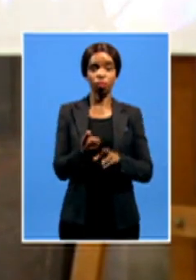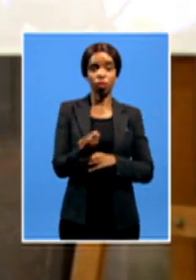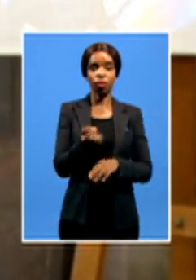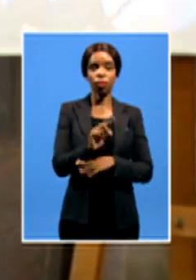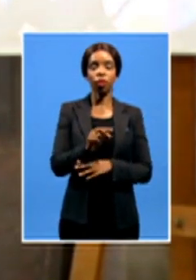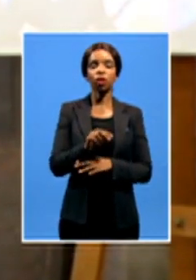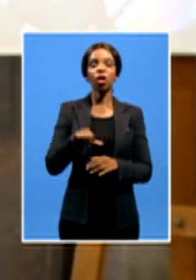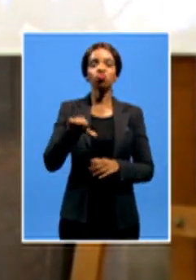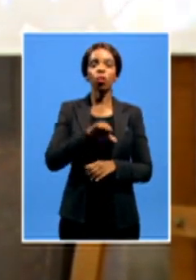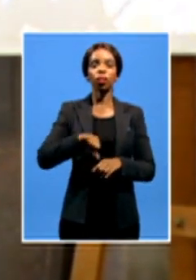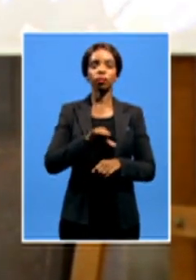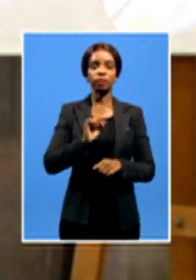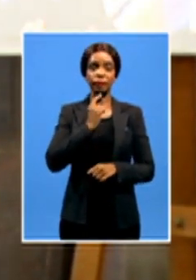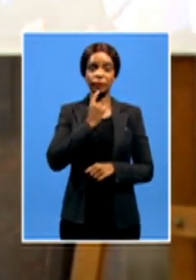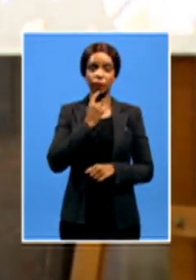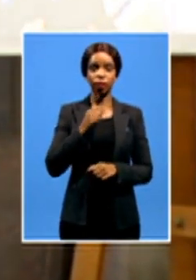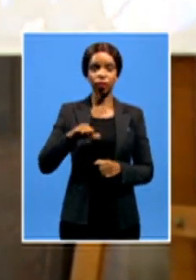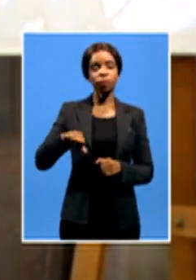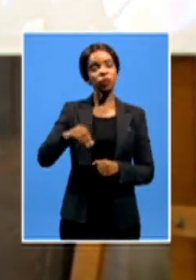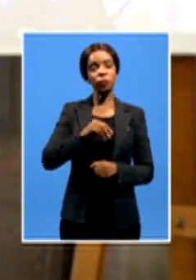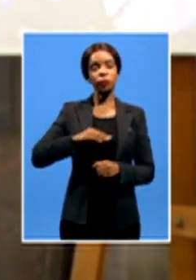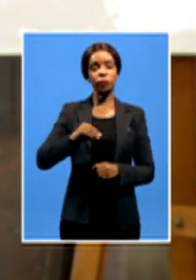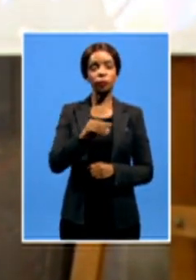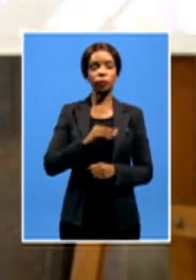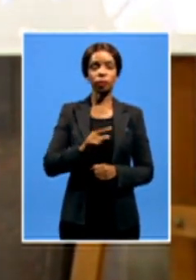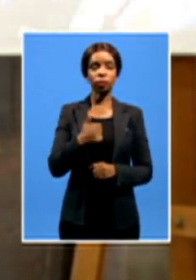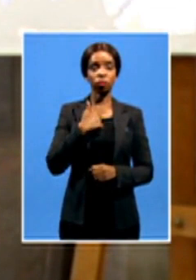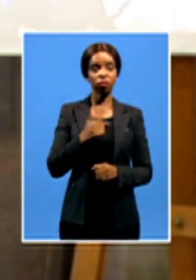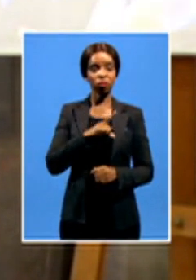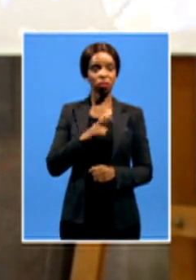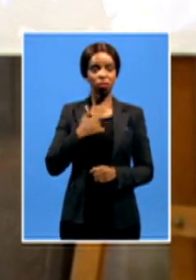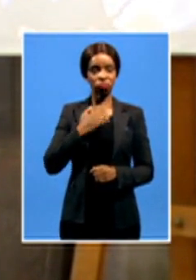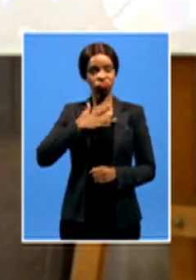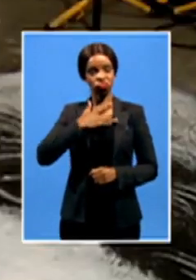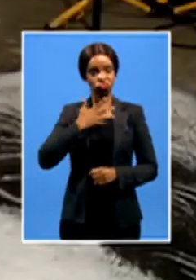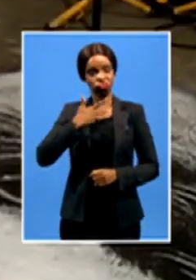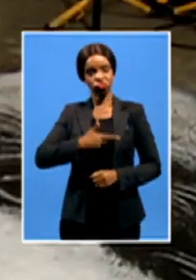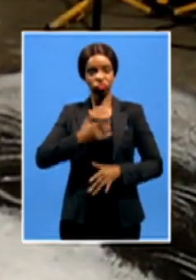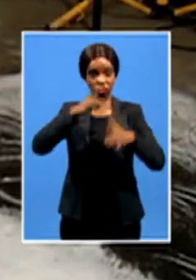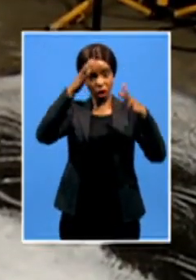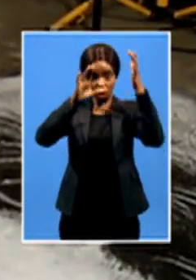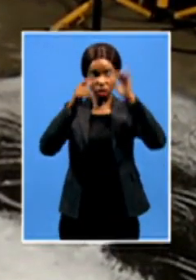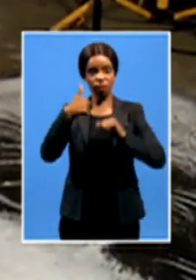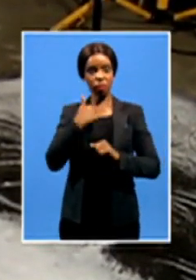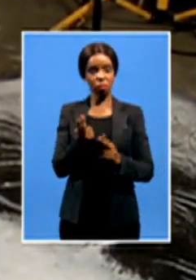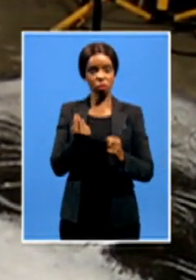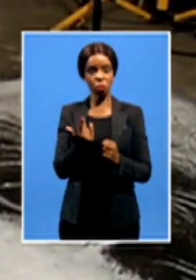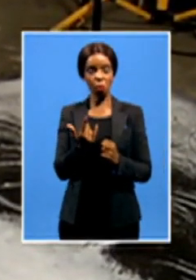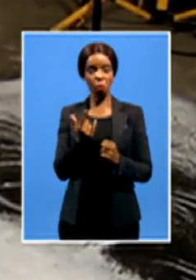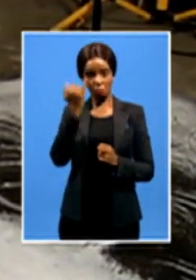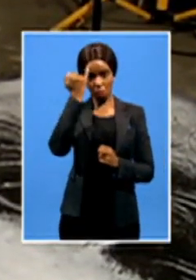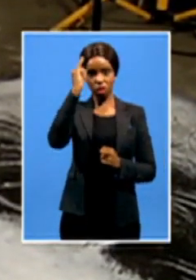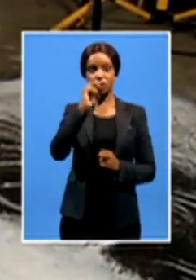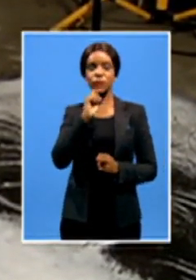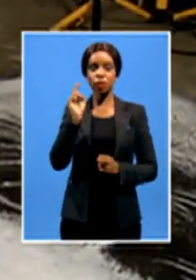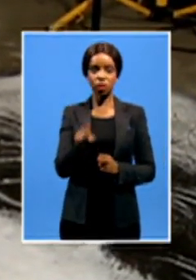to dispose of the salt. So I thought, okay, since I'm a creative, why shouldn't I try a new idea before I dispose of the salt?